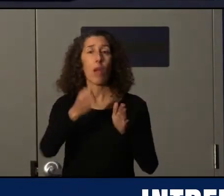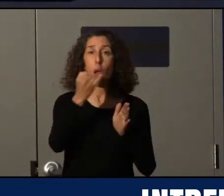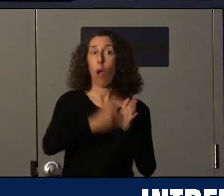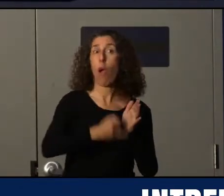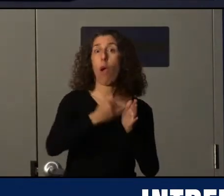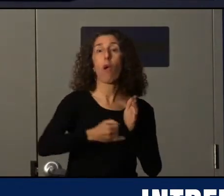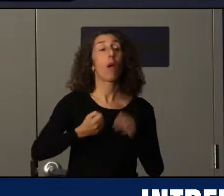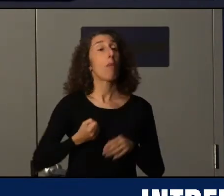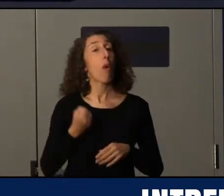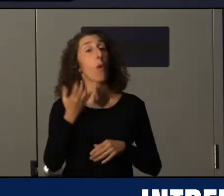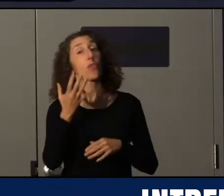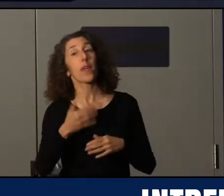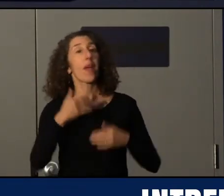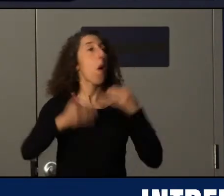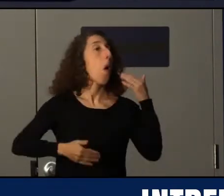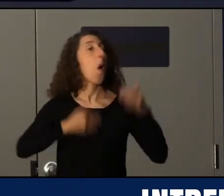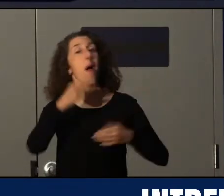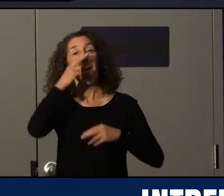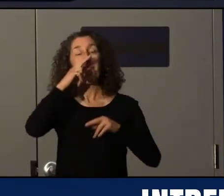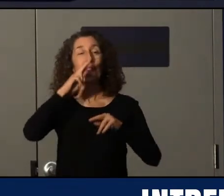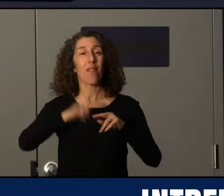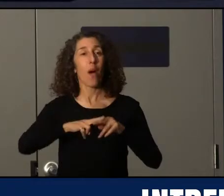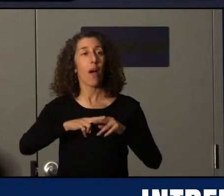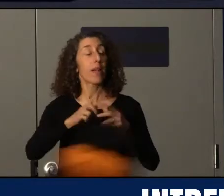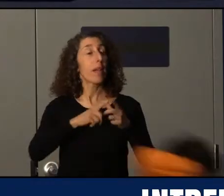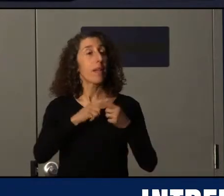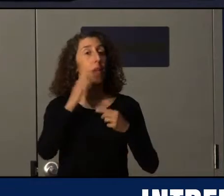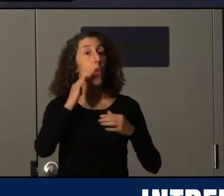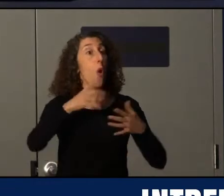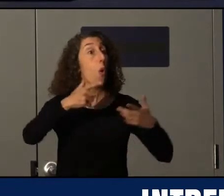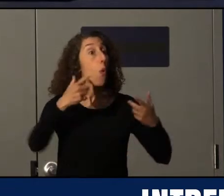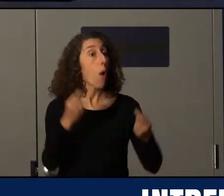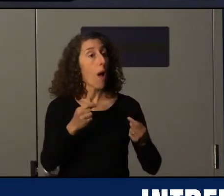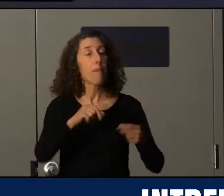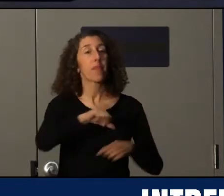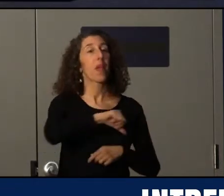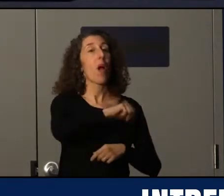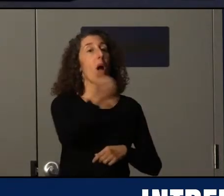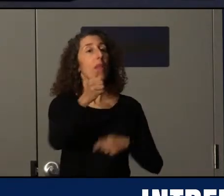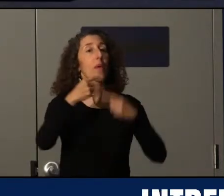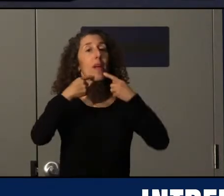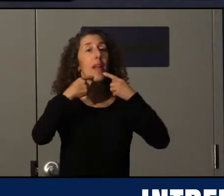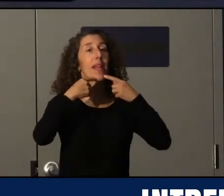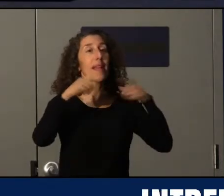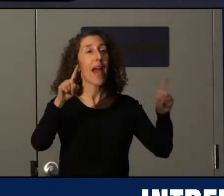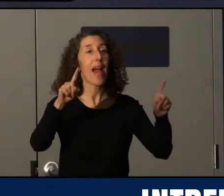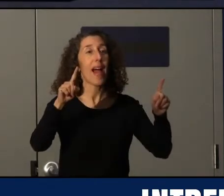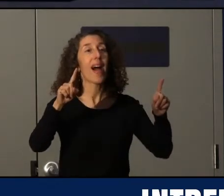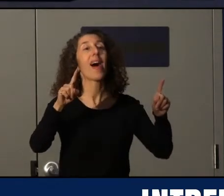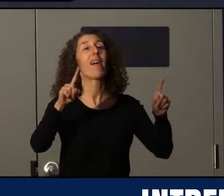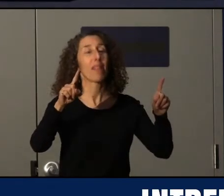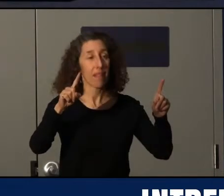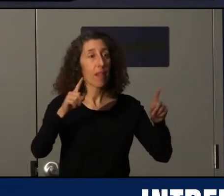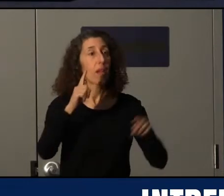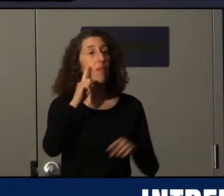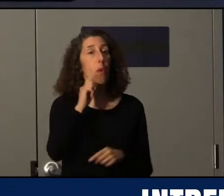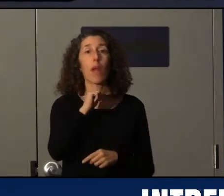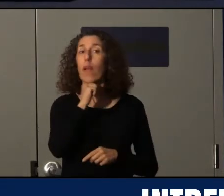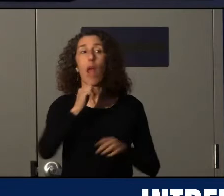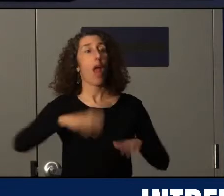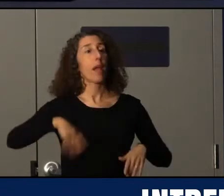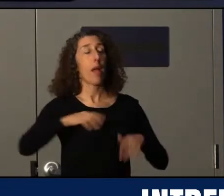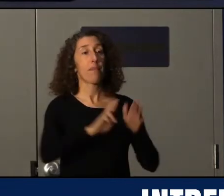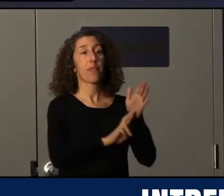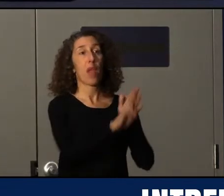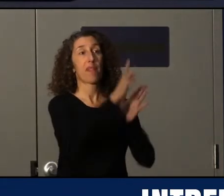poetry, Inspiration 4 was announced as the first all-civilian mission to orbit, and that you could win your seat, a seat